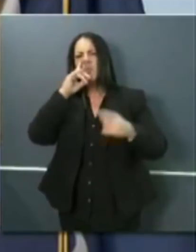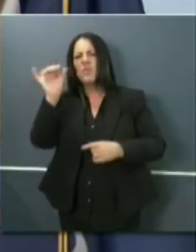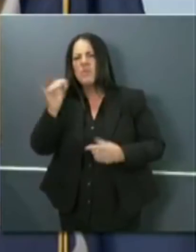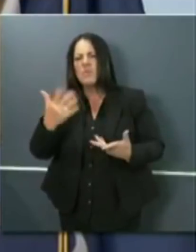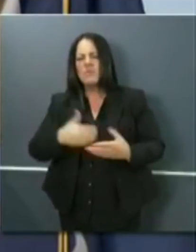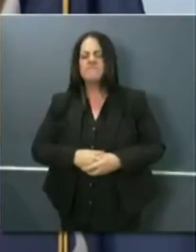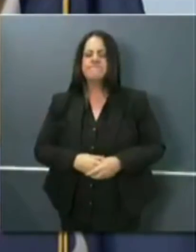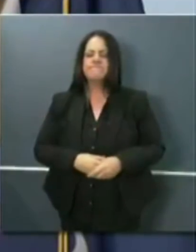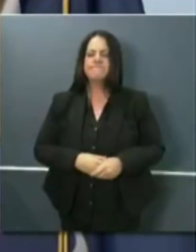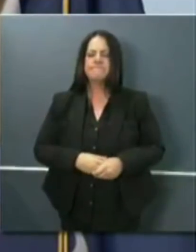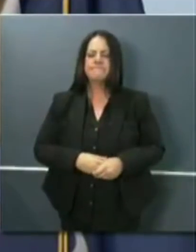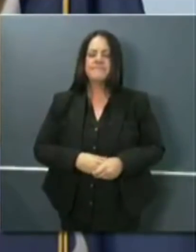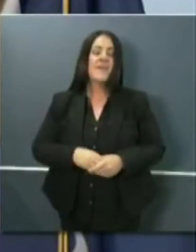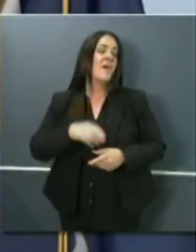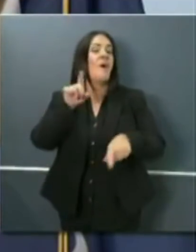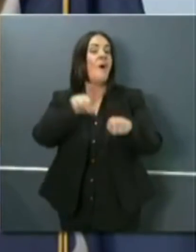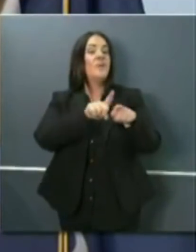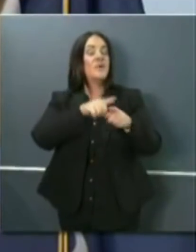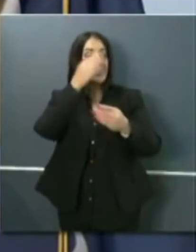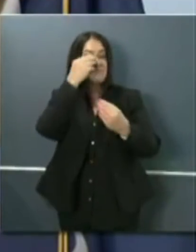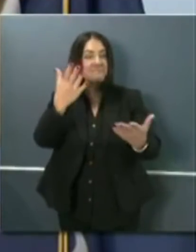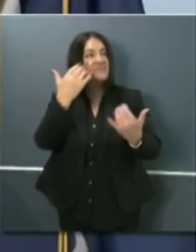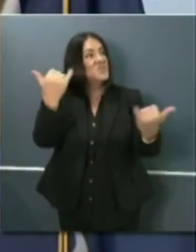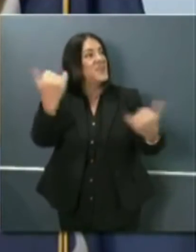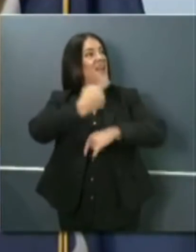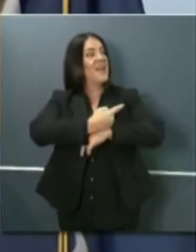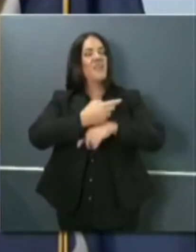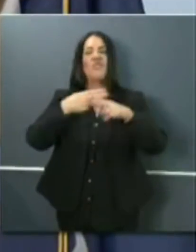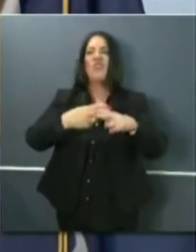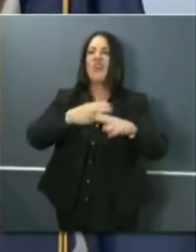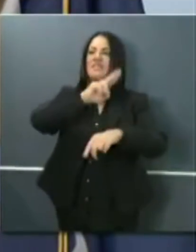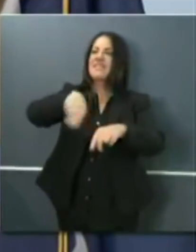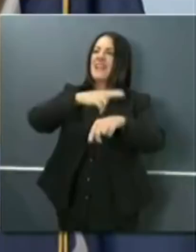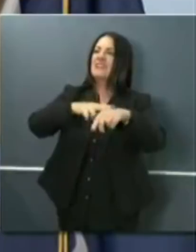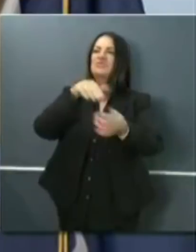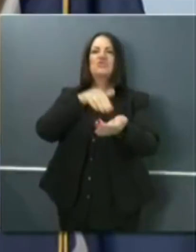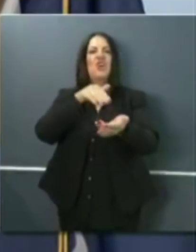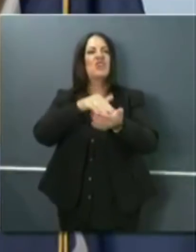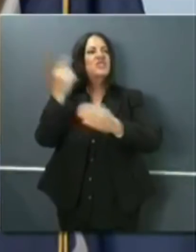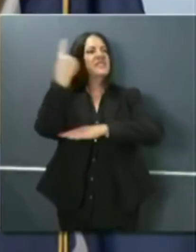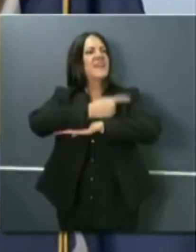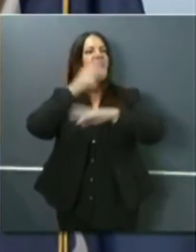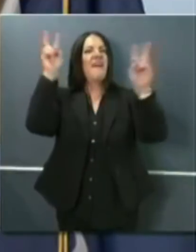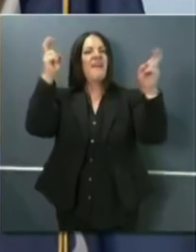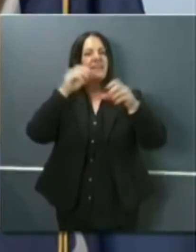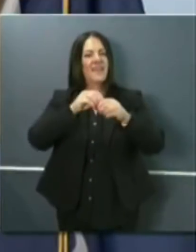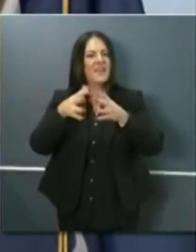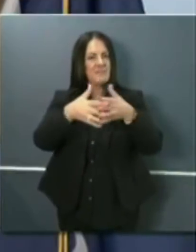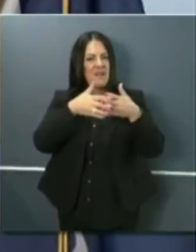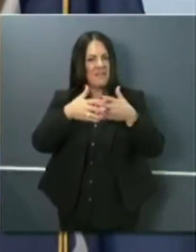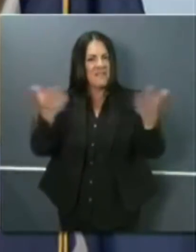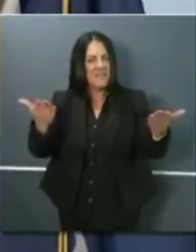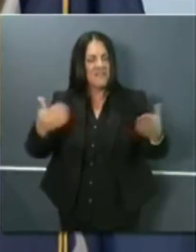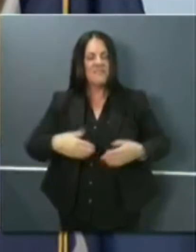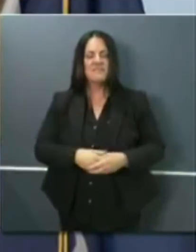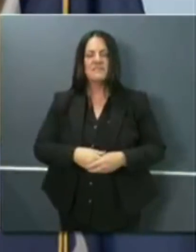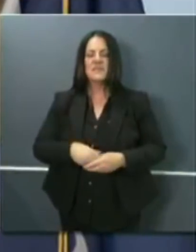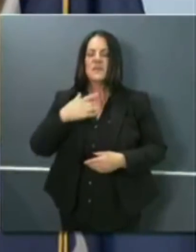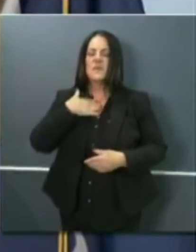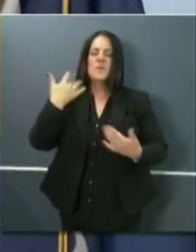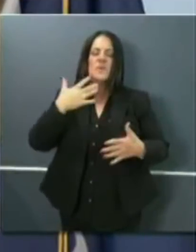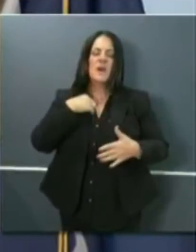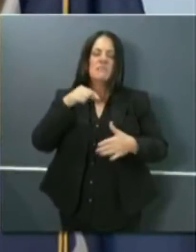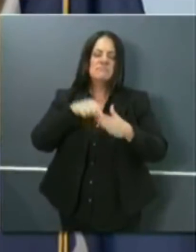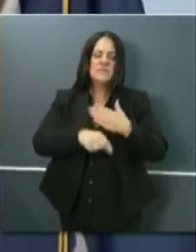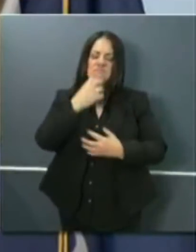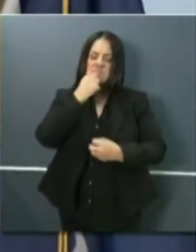remind everybody it's National Doctors Day in the United States of America. And again, just deep respect and admiration for all